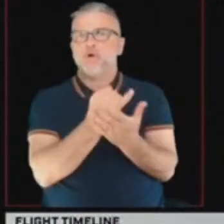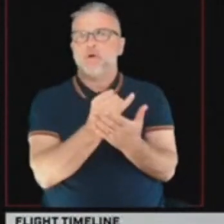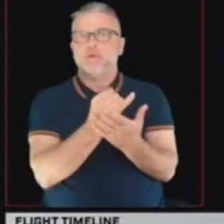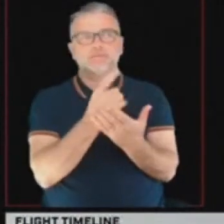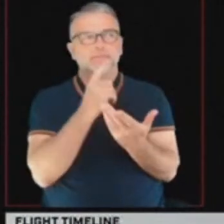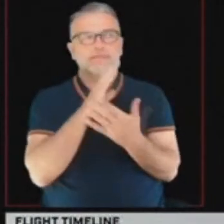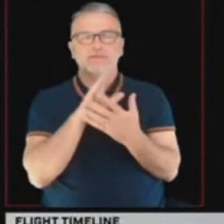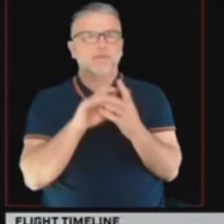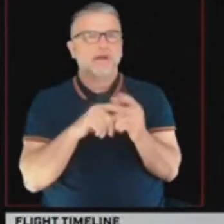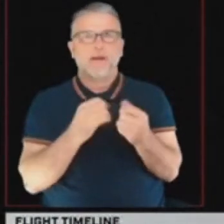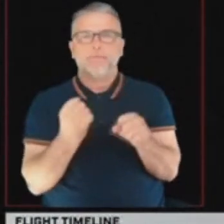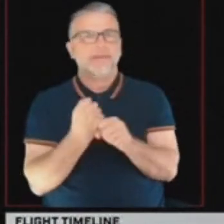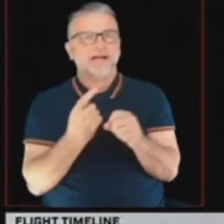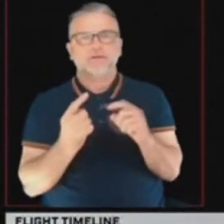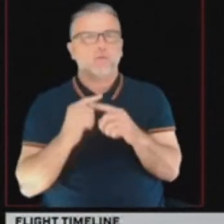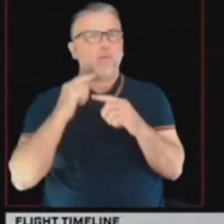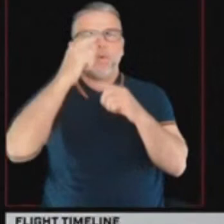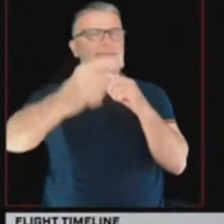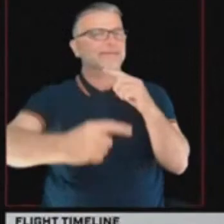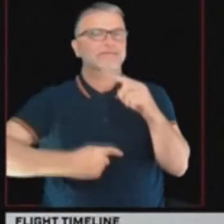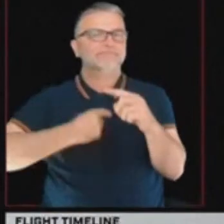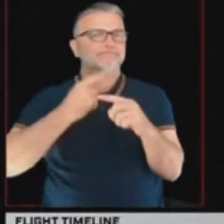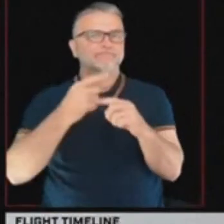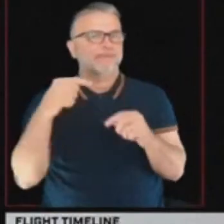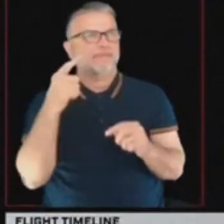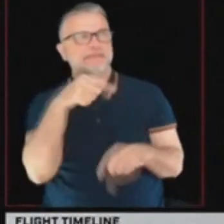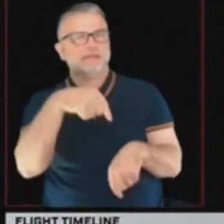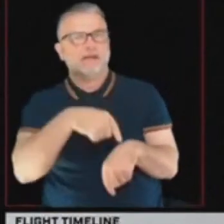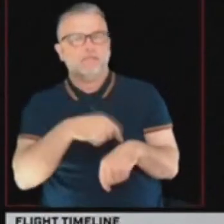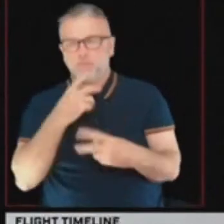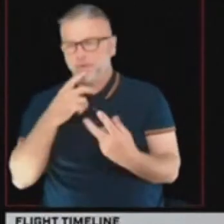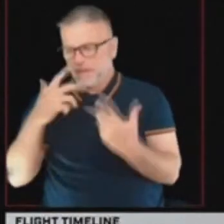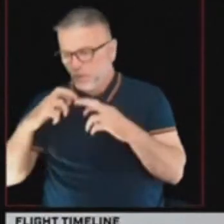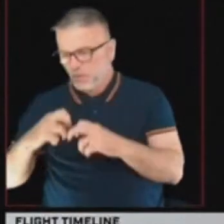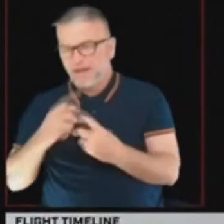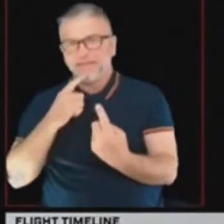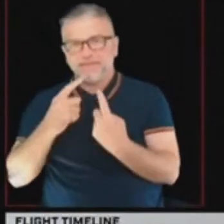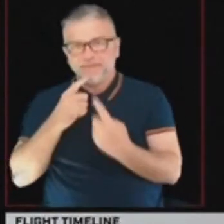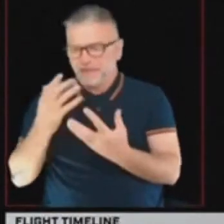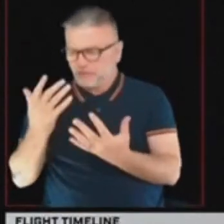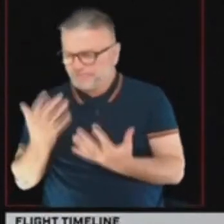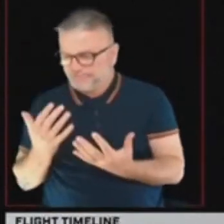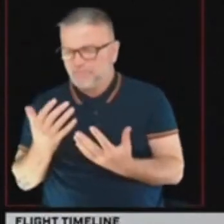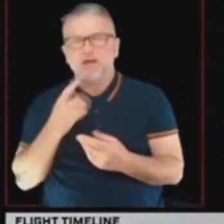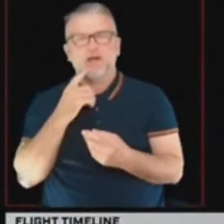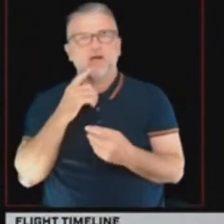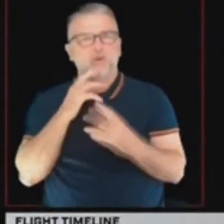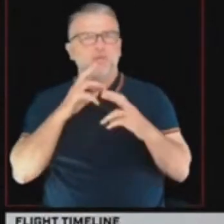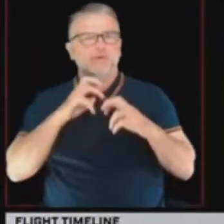at the information and data that we have gotten, and we'll be back with you in a moment with more.